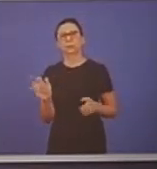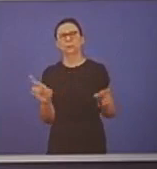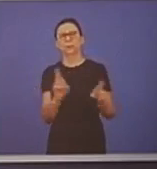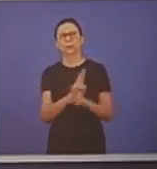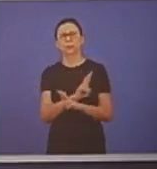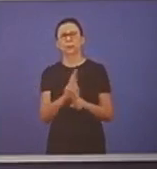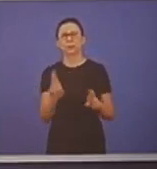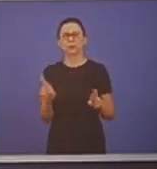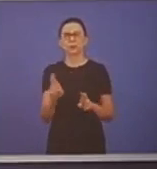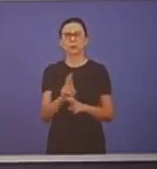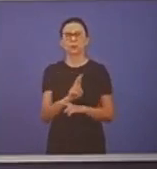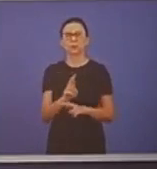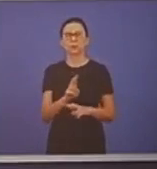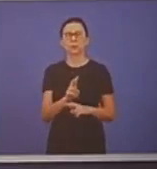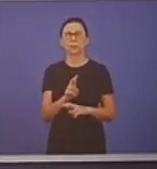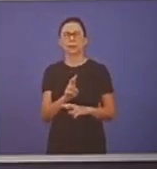people,